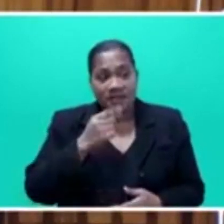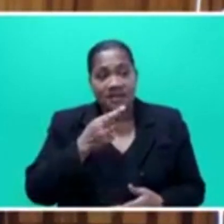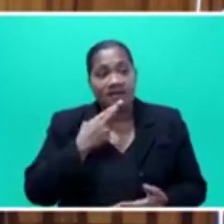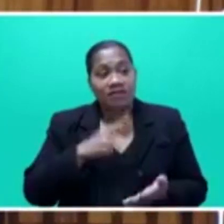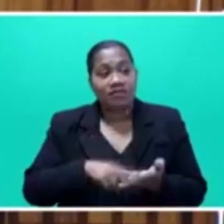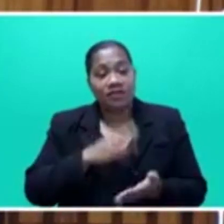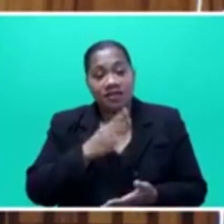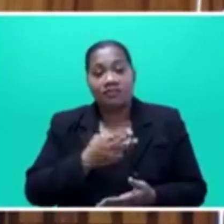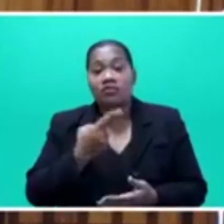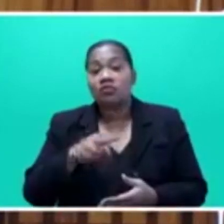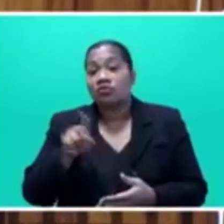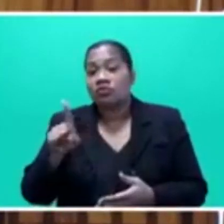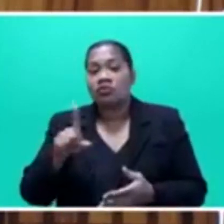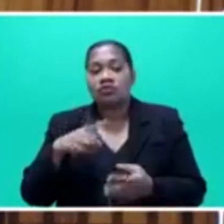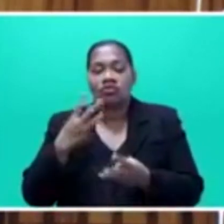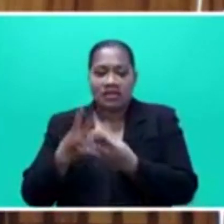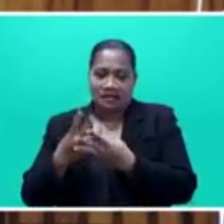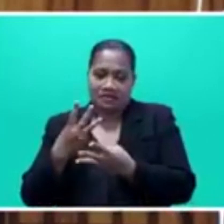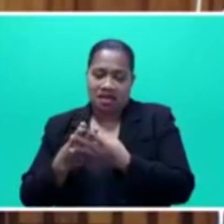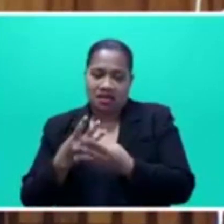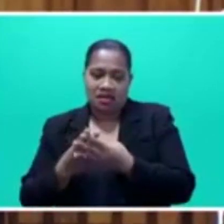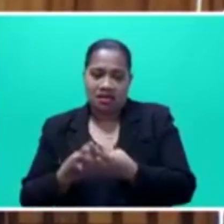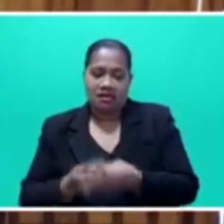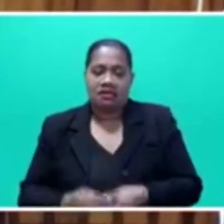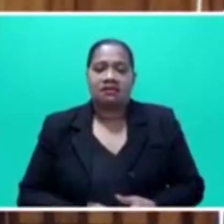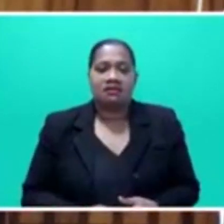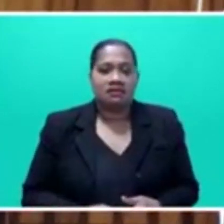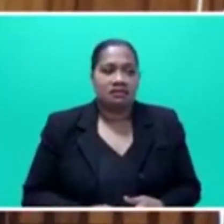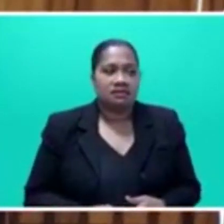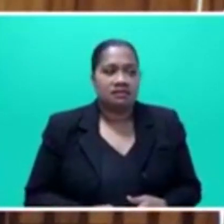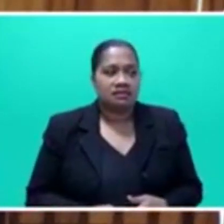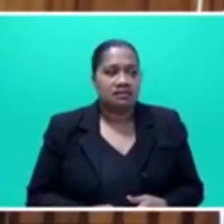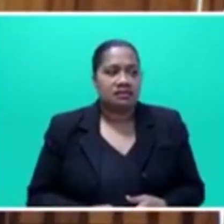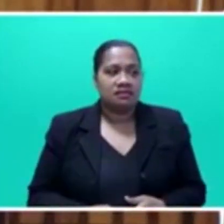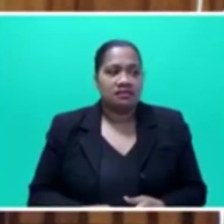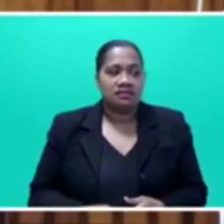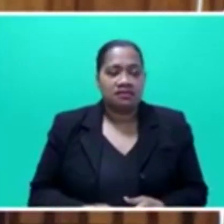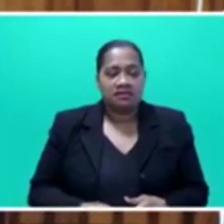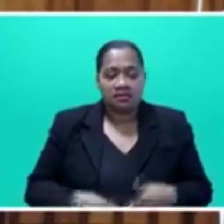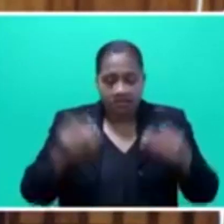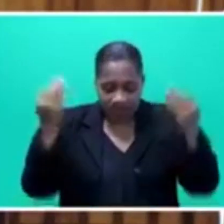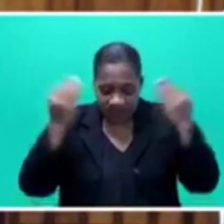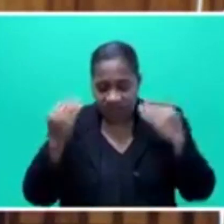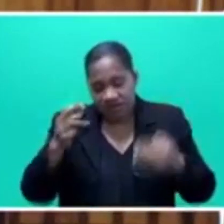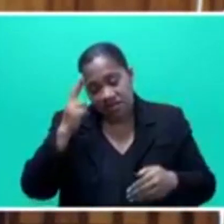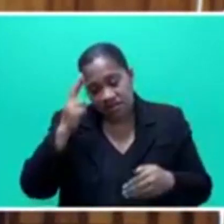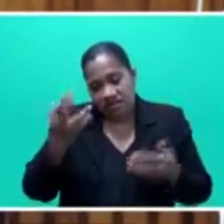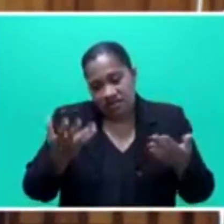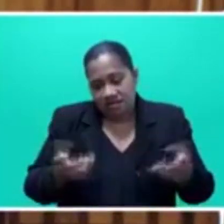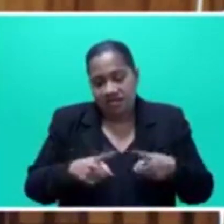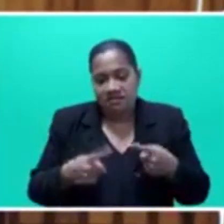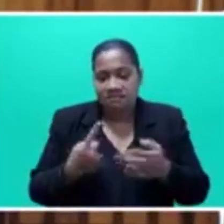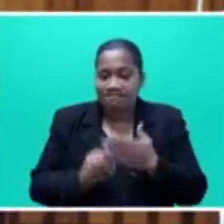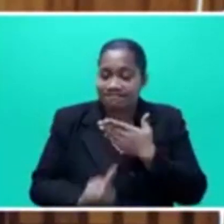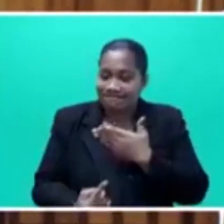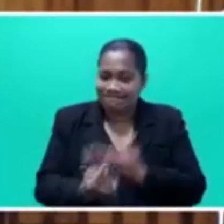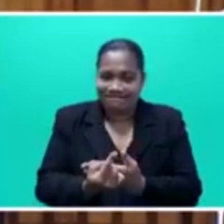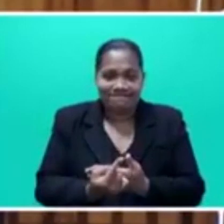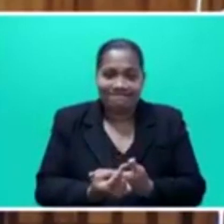Sodelpa. Mr. Speaker, sir, these are the kind of shenanigans that's going on. Mr.